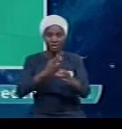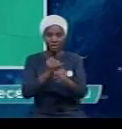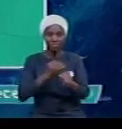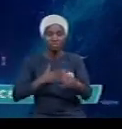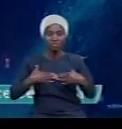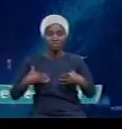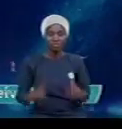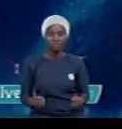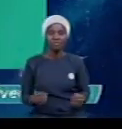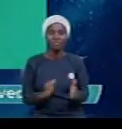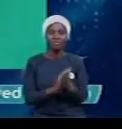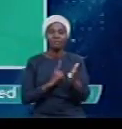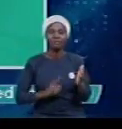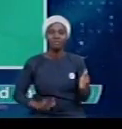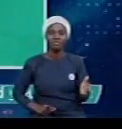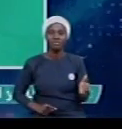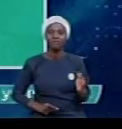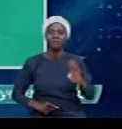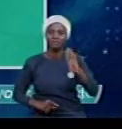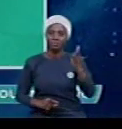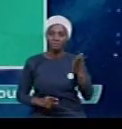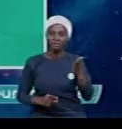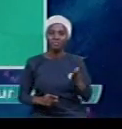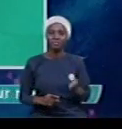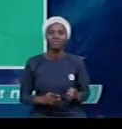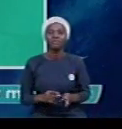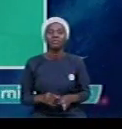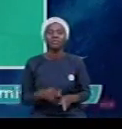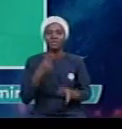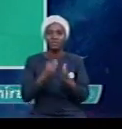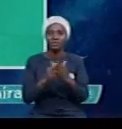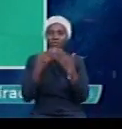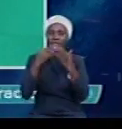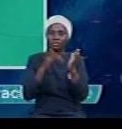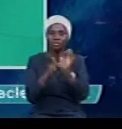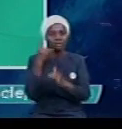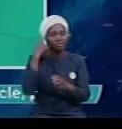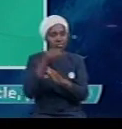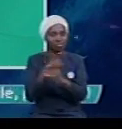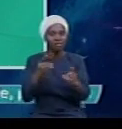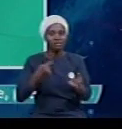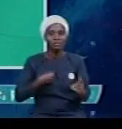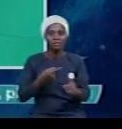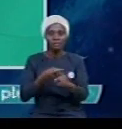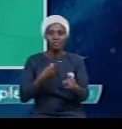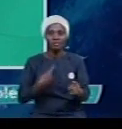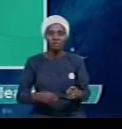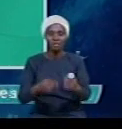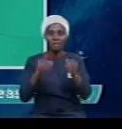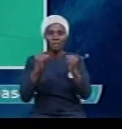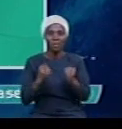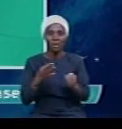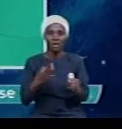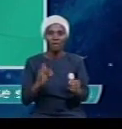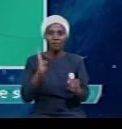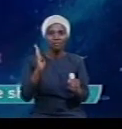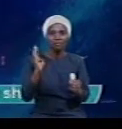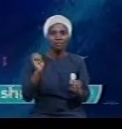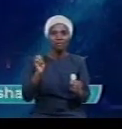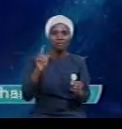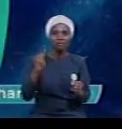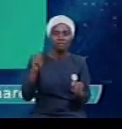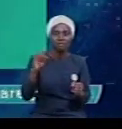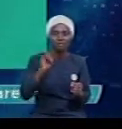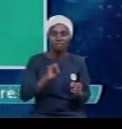Godwin Giwa says, "Thank you, Jesus, for delivering me from the power of betting. Praise the Lord." Godwin